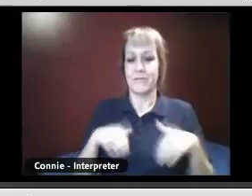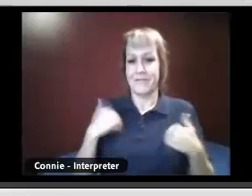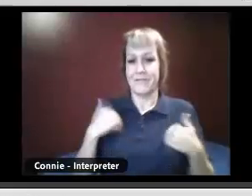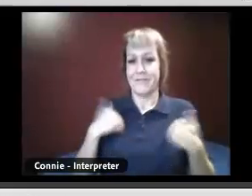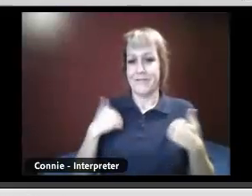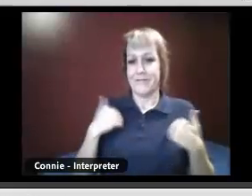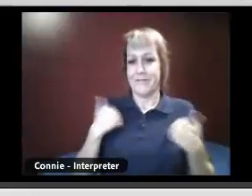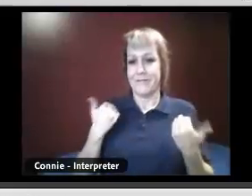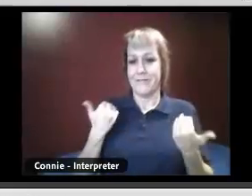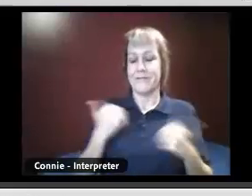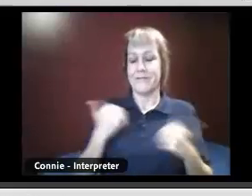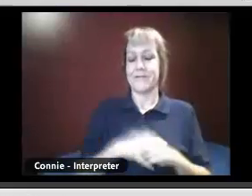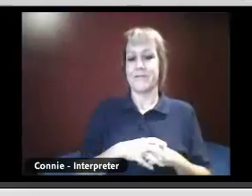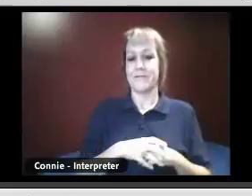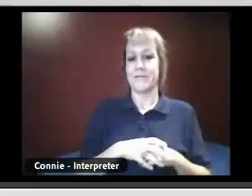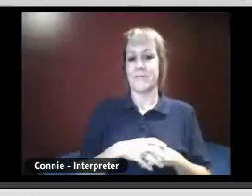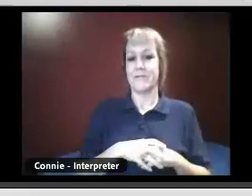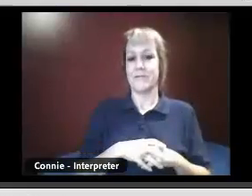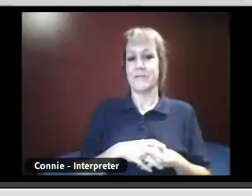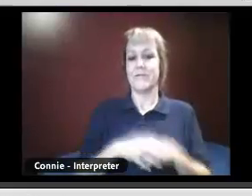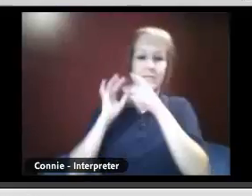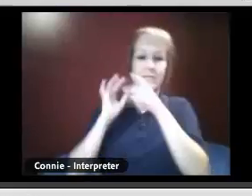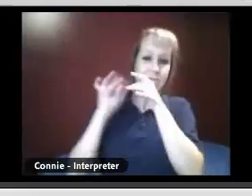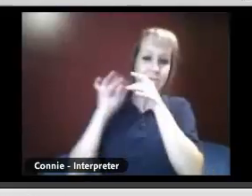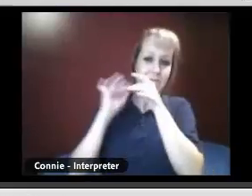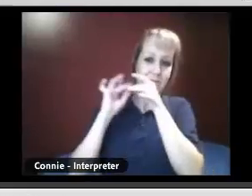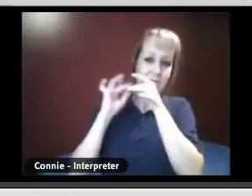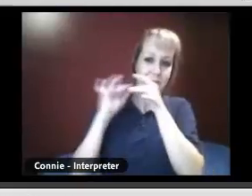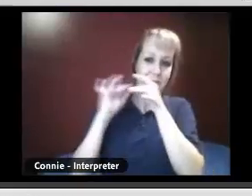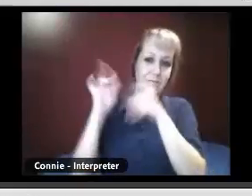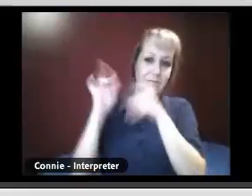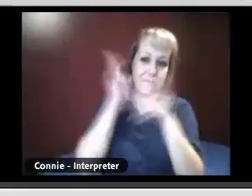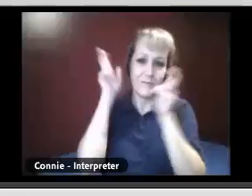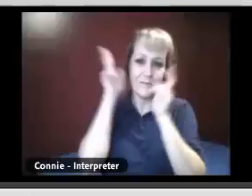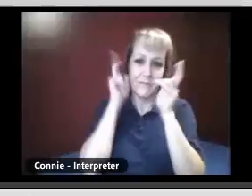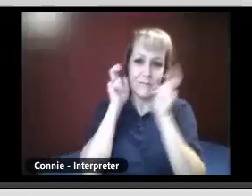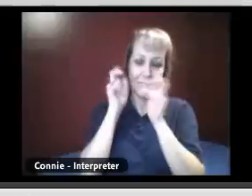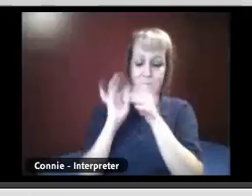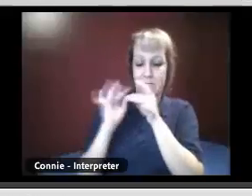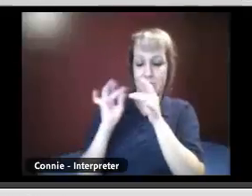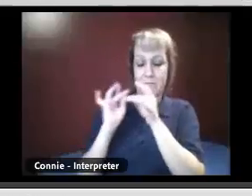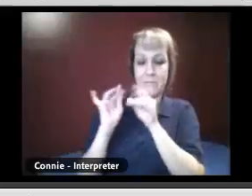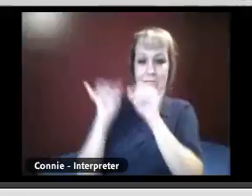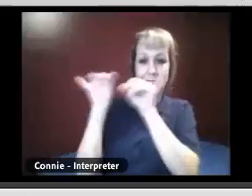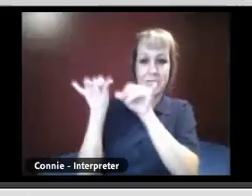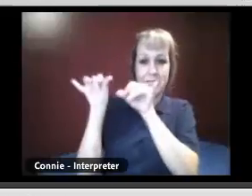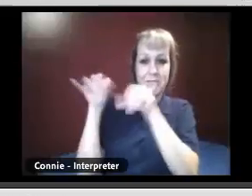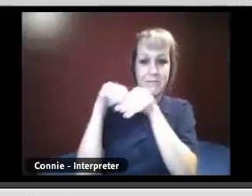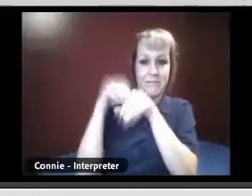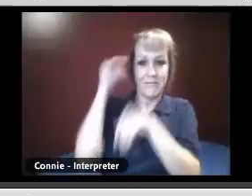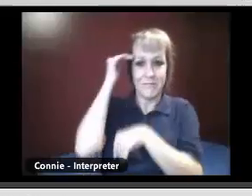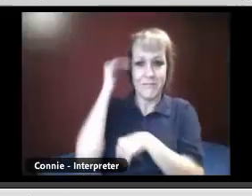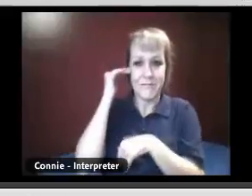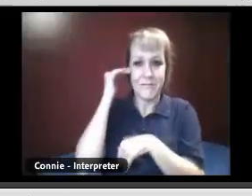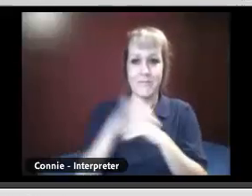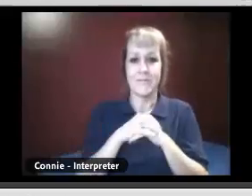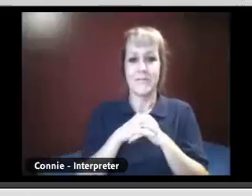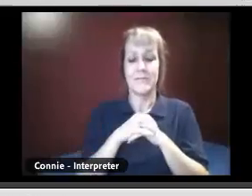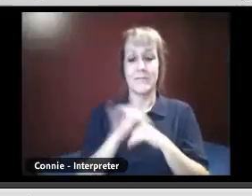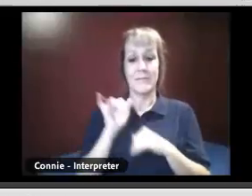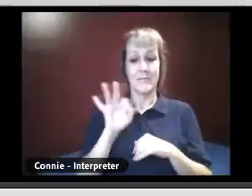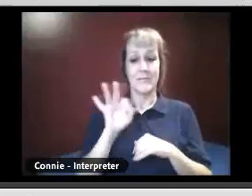In that these are messages that are sent to us, and these messages stay in our brains. So if we were ever